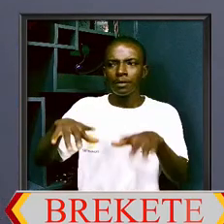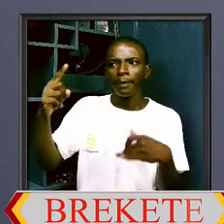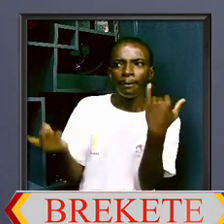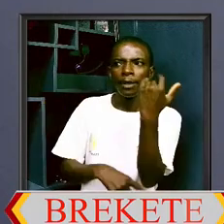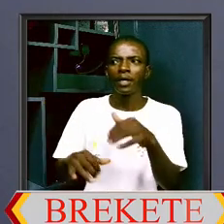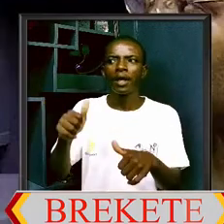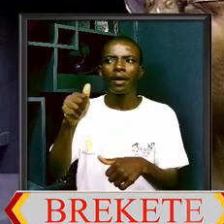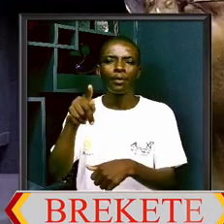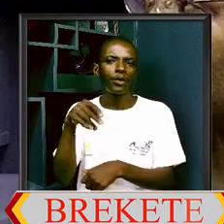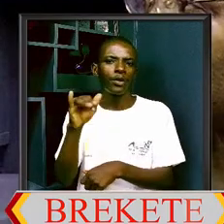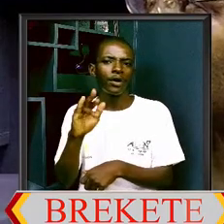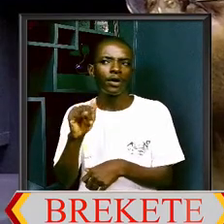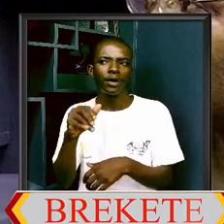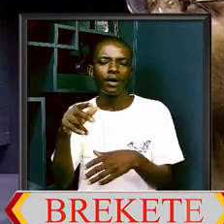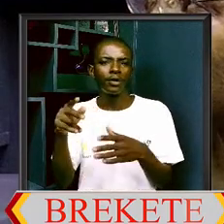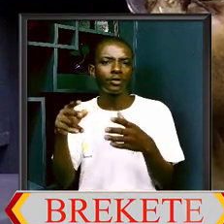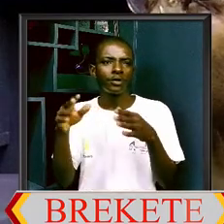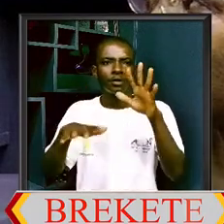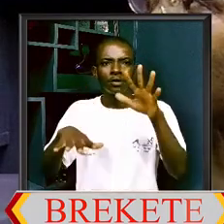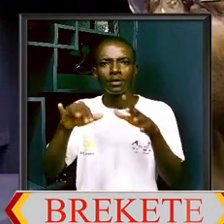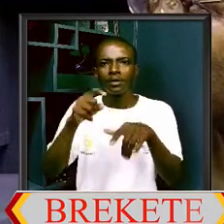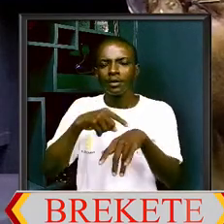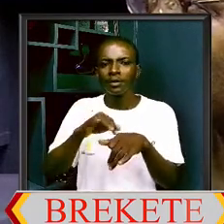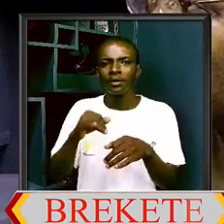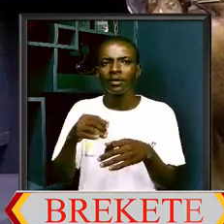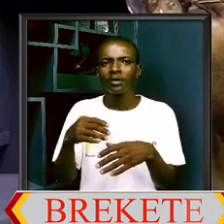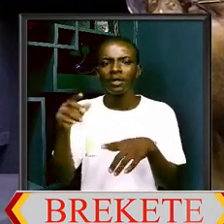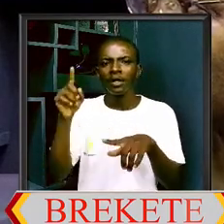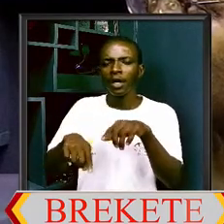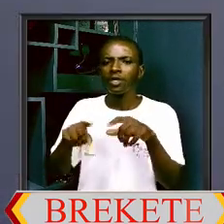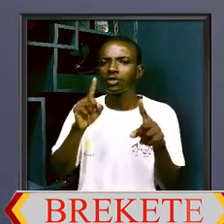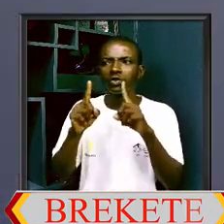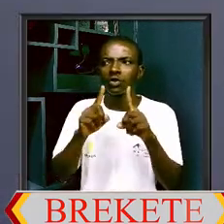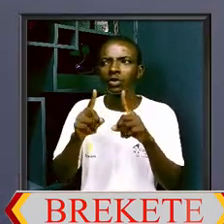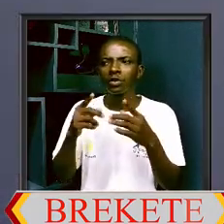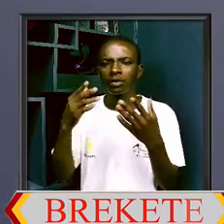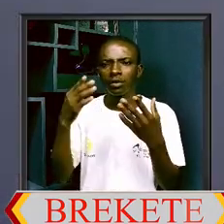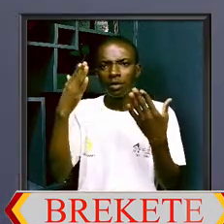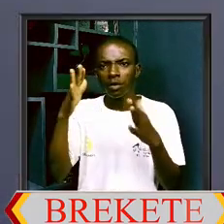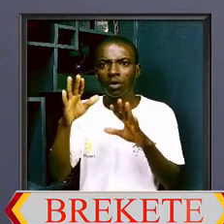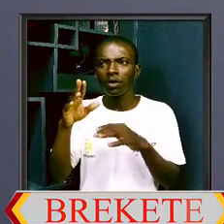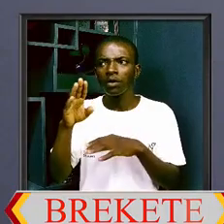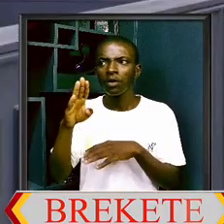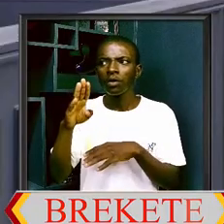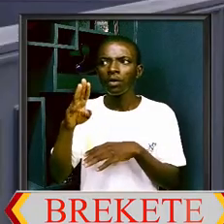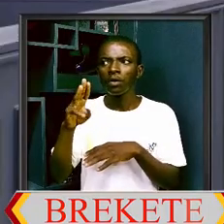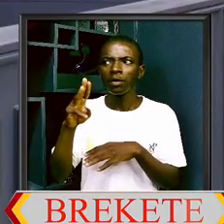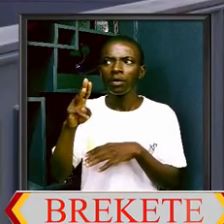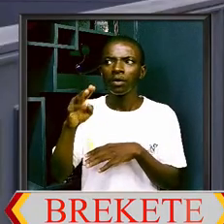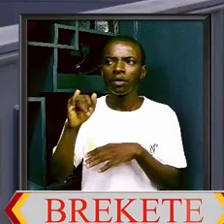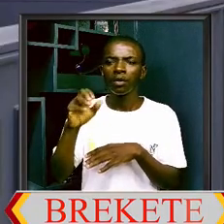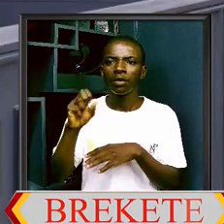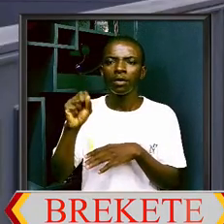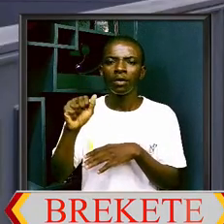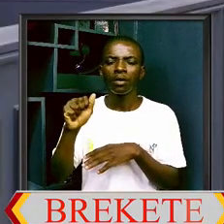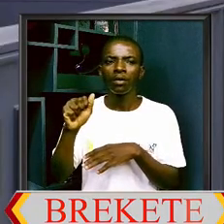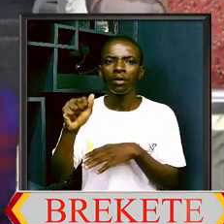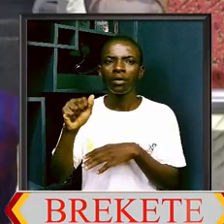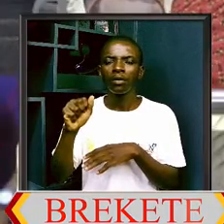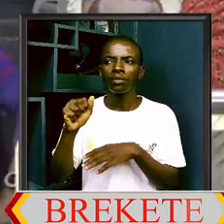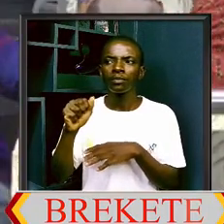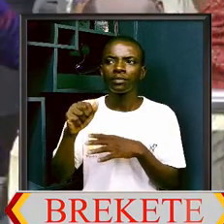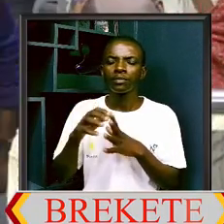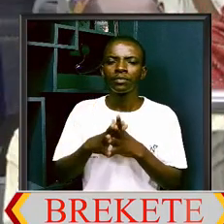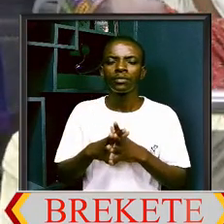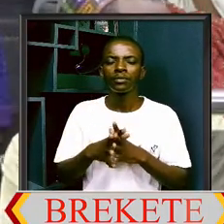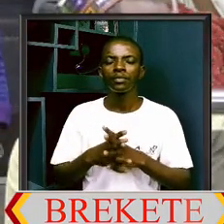Rain you know if you talk again Mrs bnny face I don't know where Mrs bnny she did uh pass the